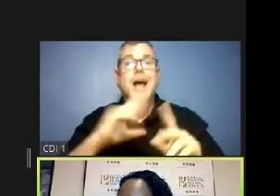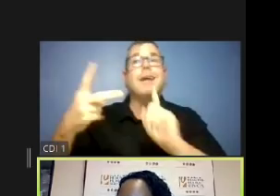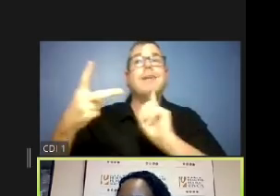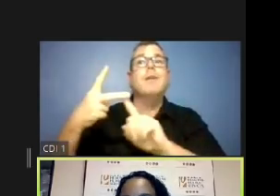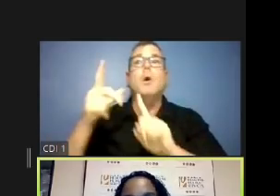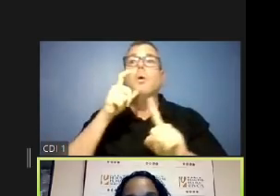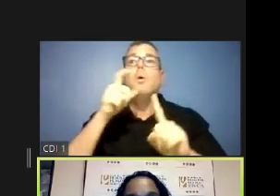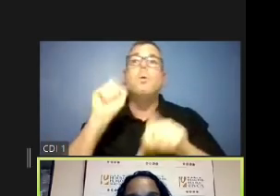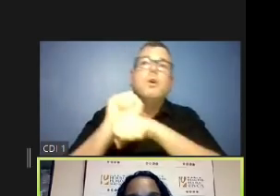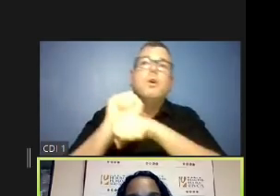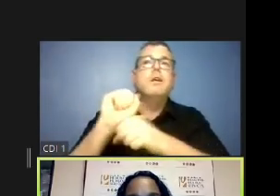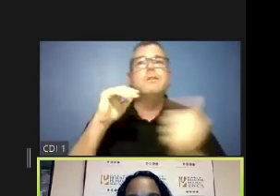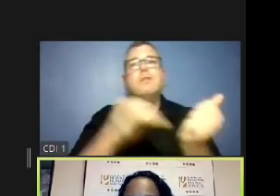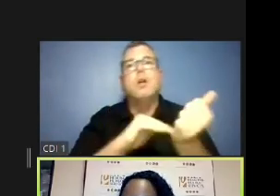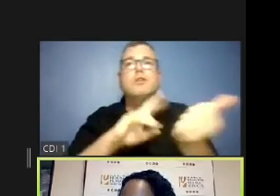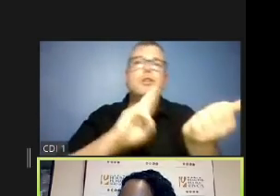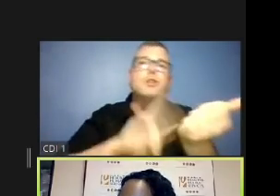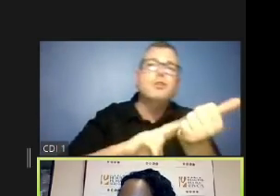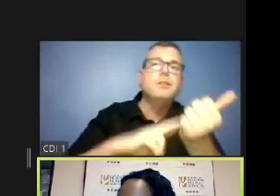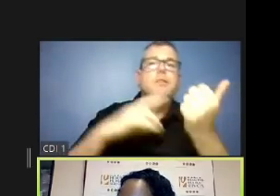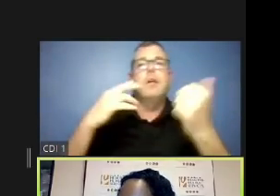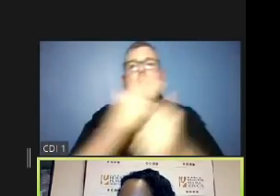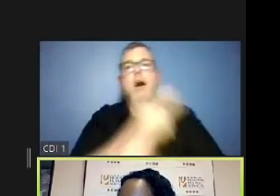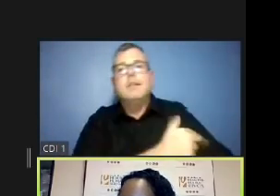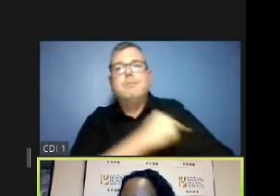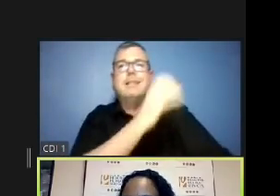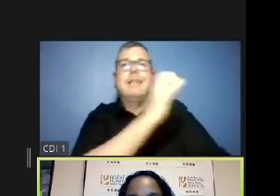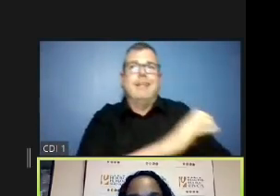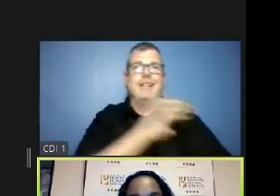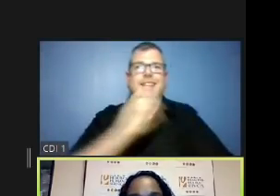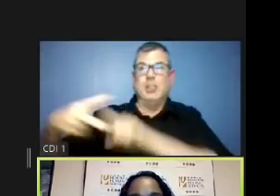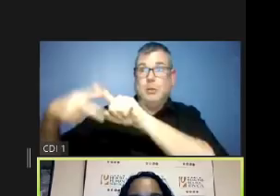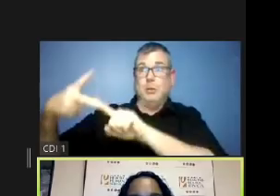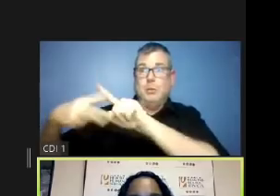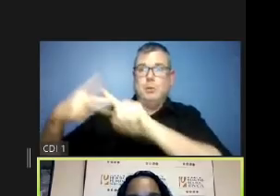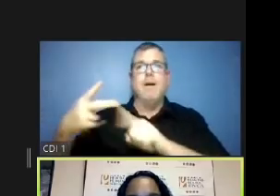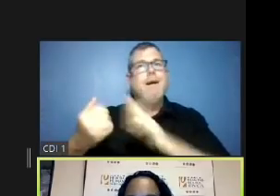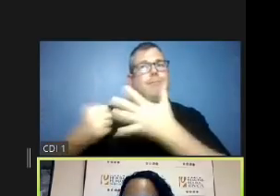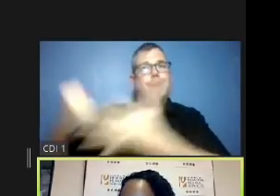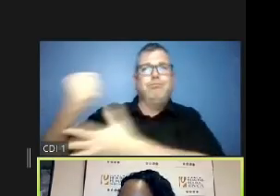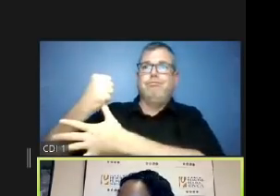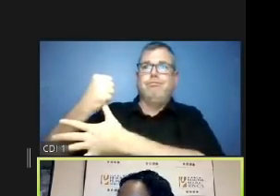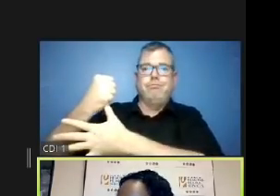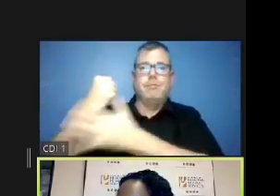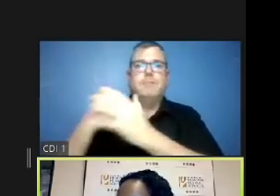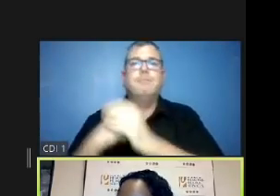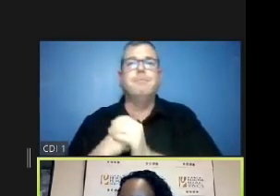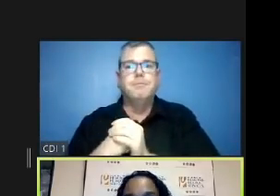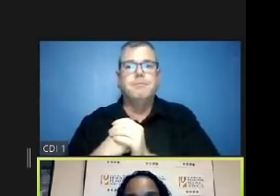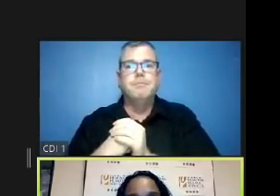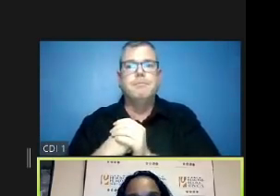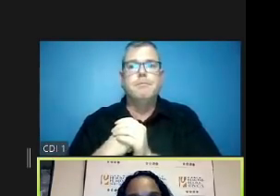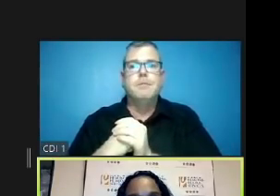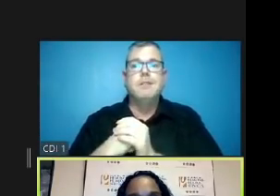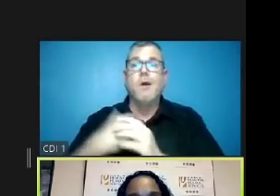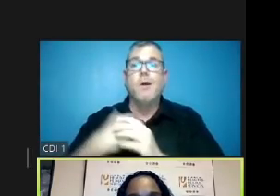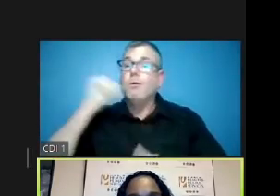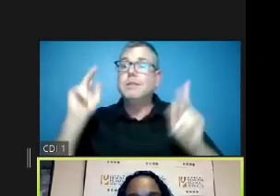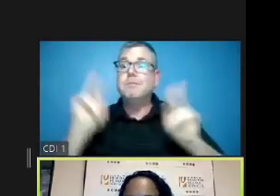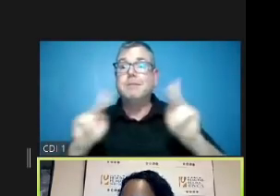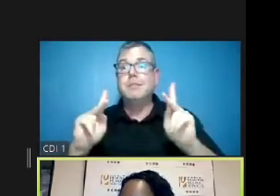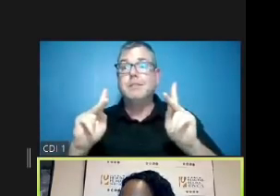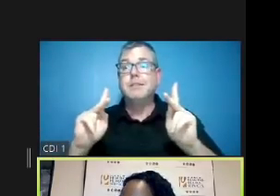We know that older adults can face barriers in this kind of event, and we are committed